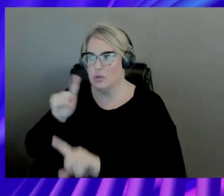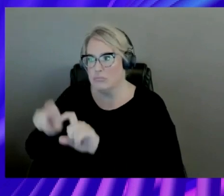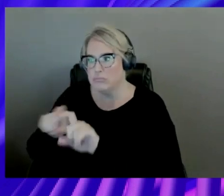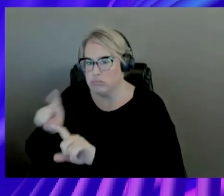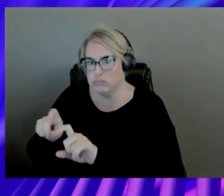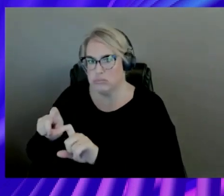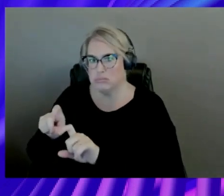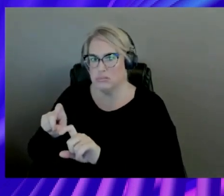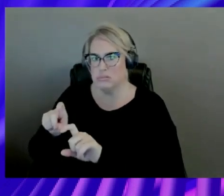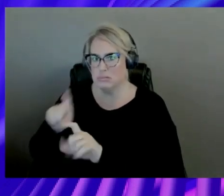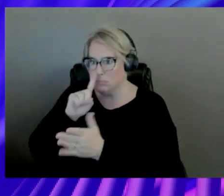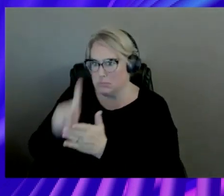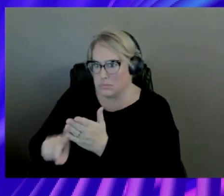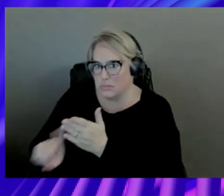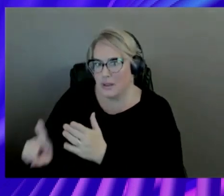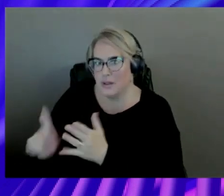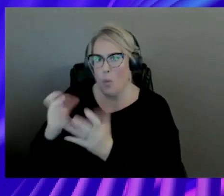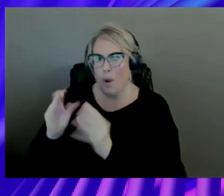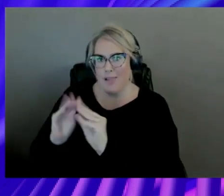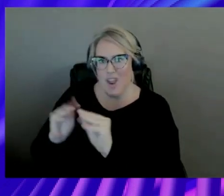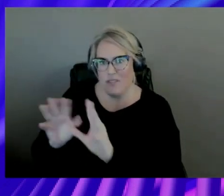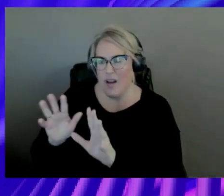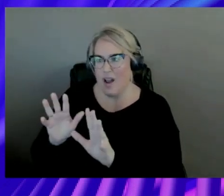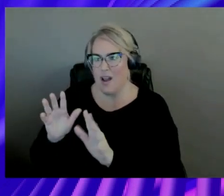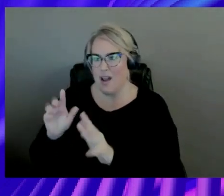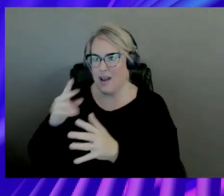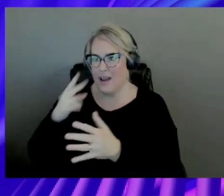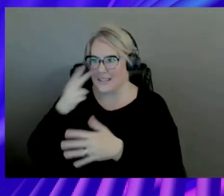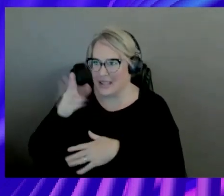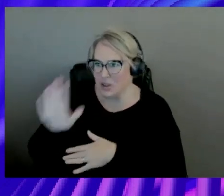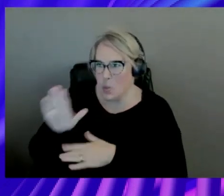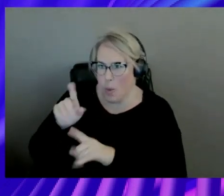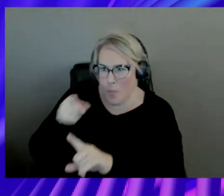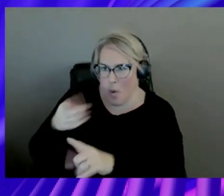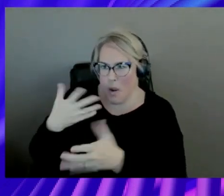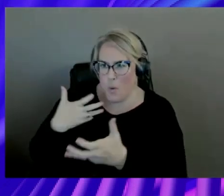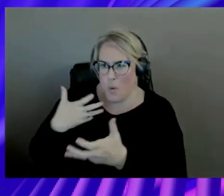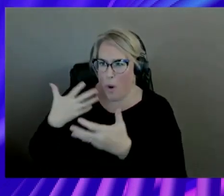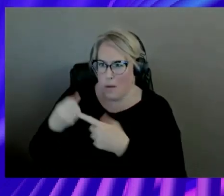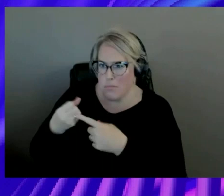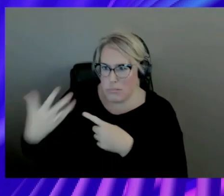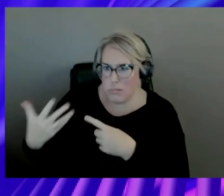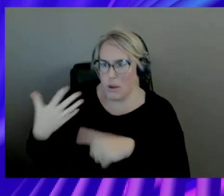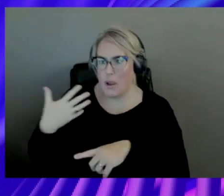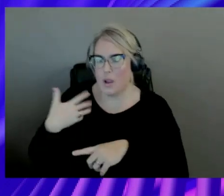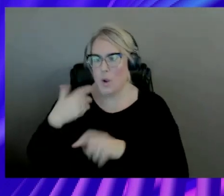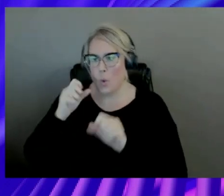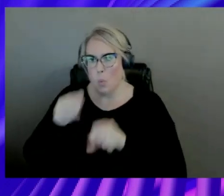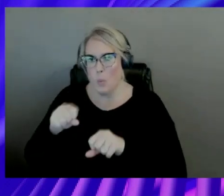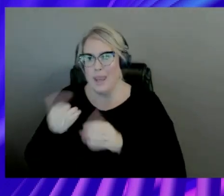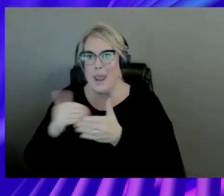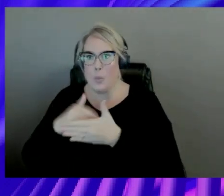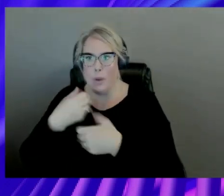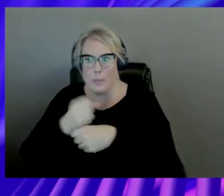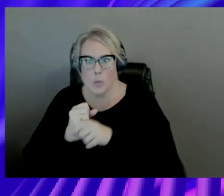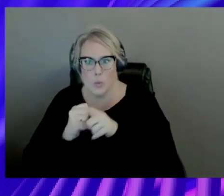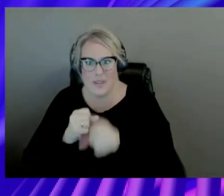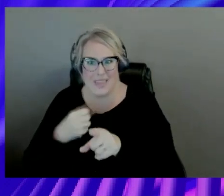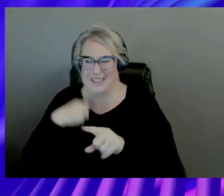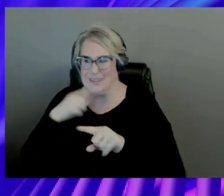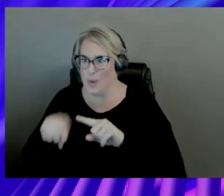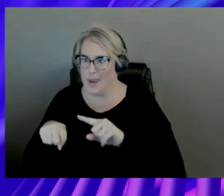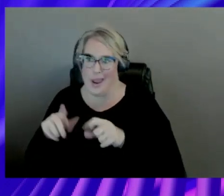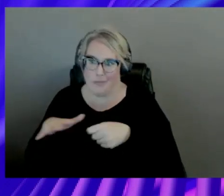clarifying question. We see this point, we're able to reproduce some of this, but we're unable to fully reproduce it. Can you send us some of your